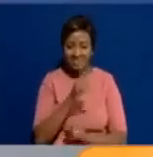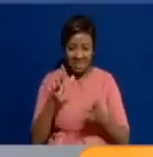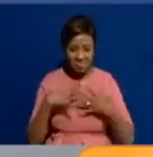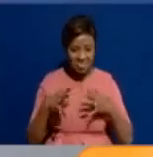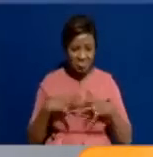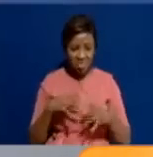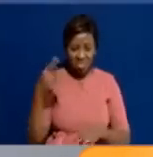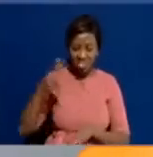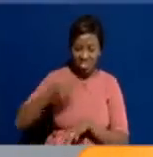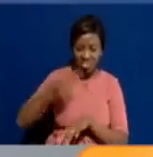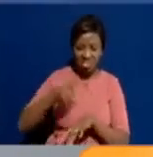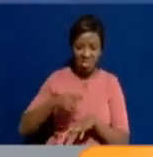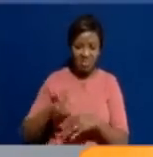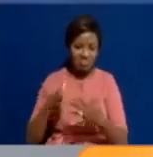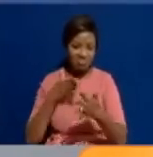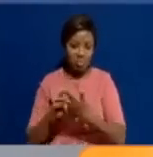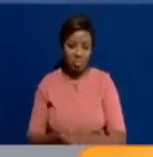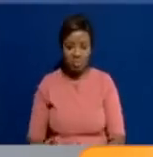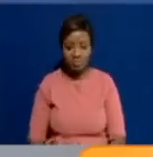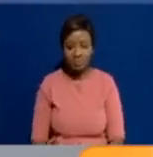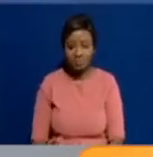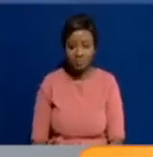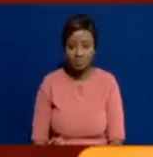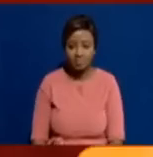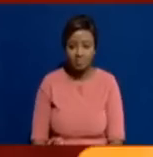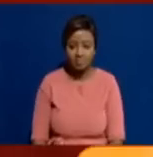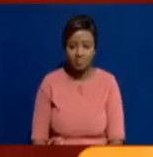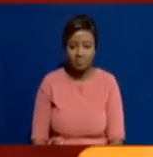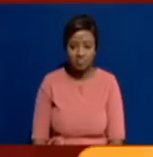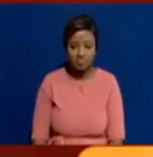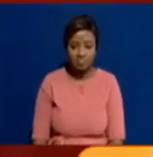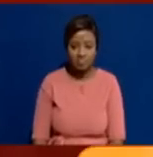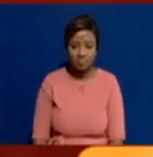around HIV infection and management.